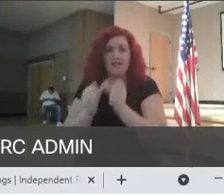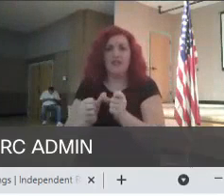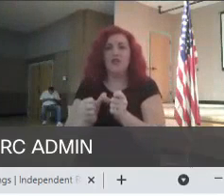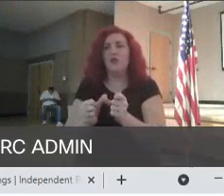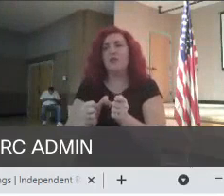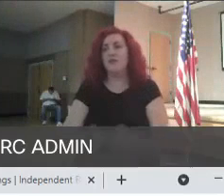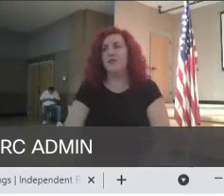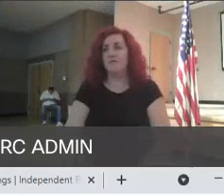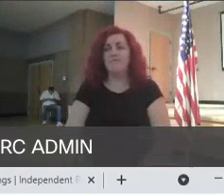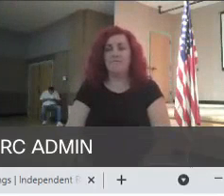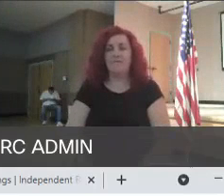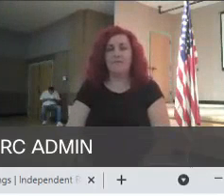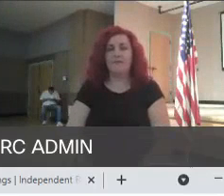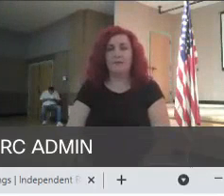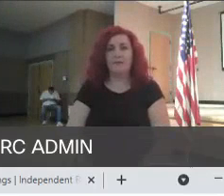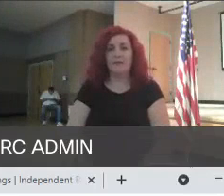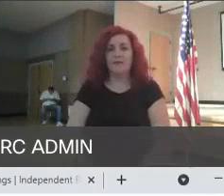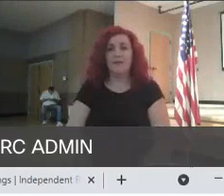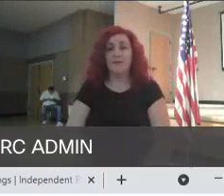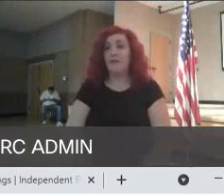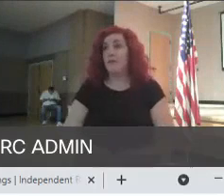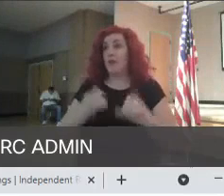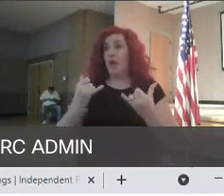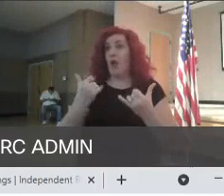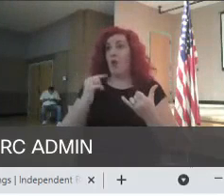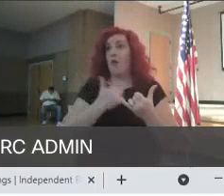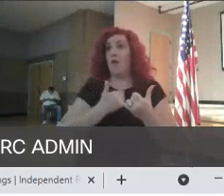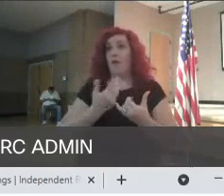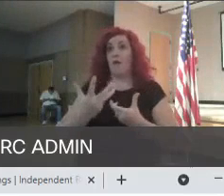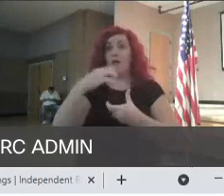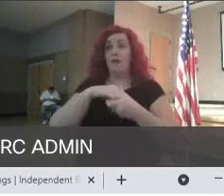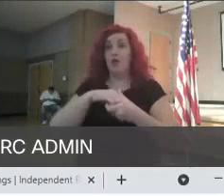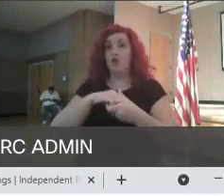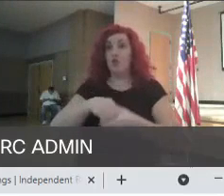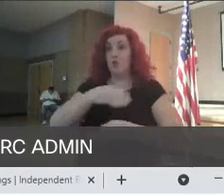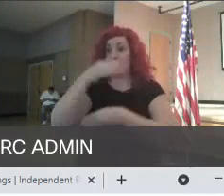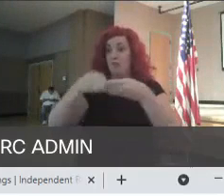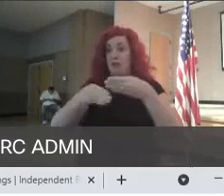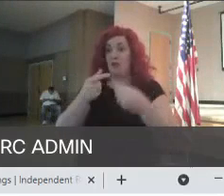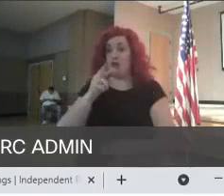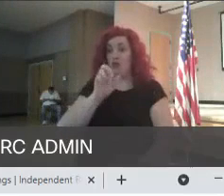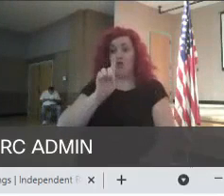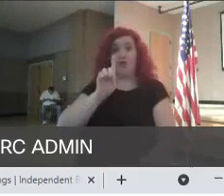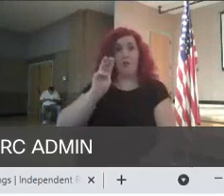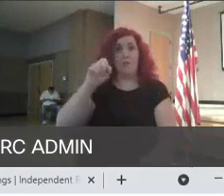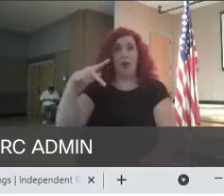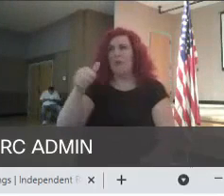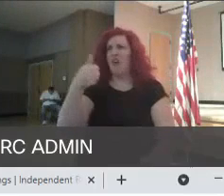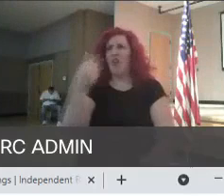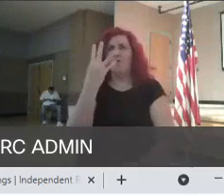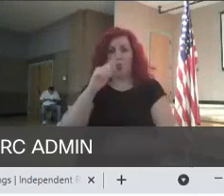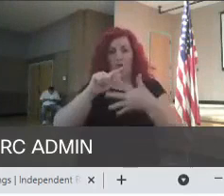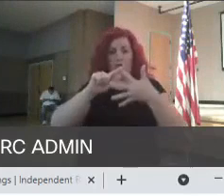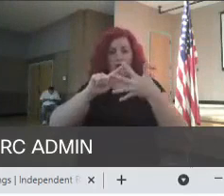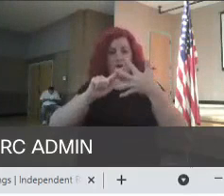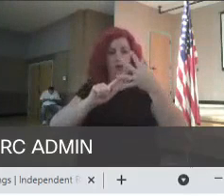contiguousness. Now our participation is to complete the grid map with the other four areas of